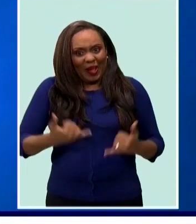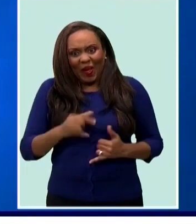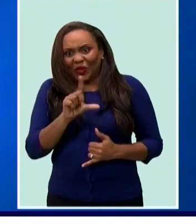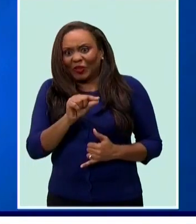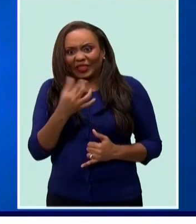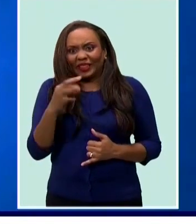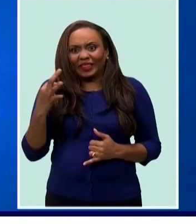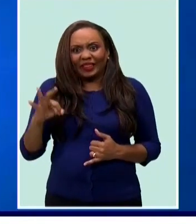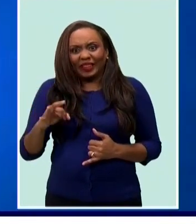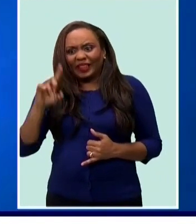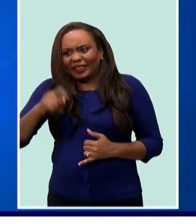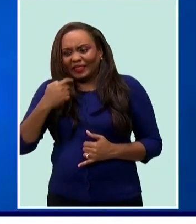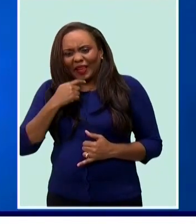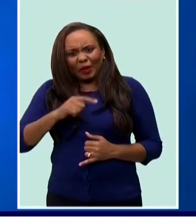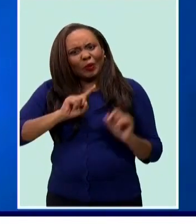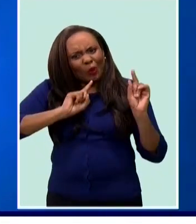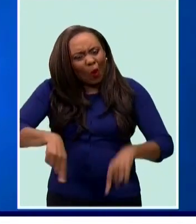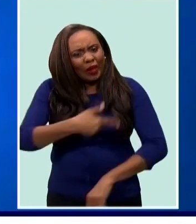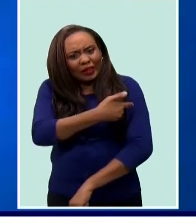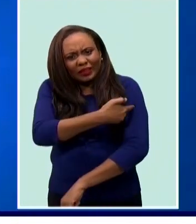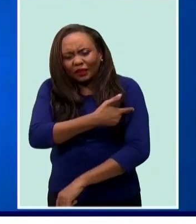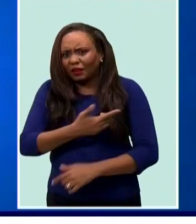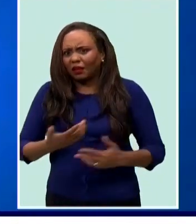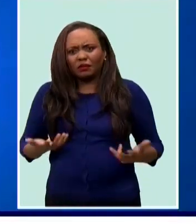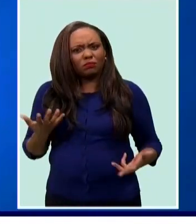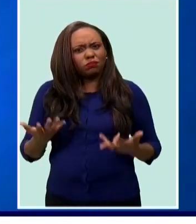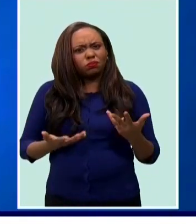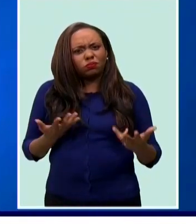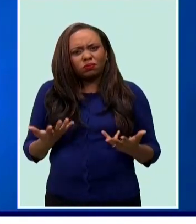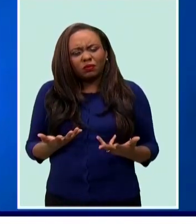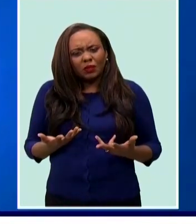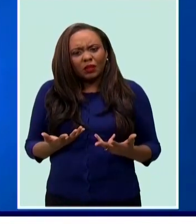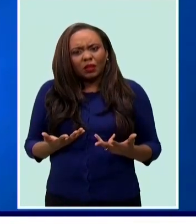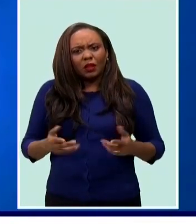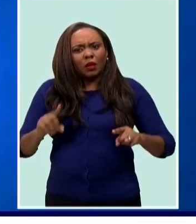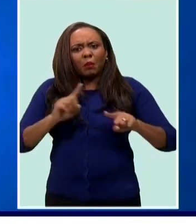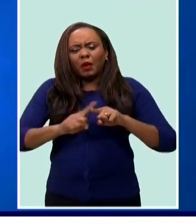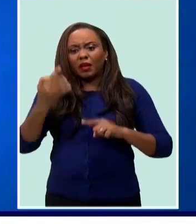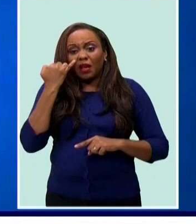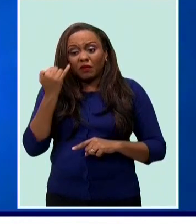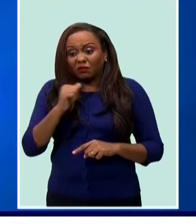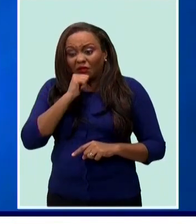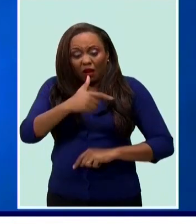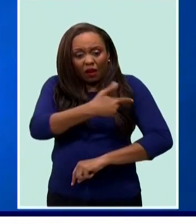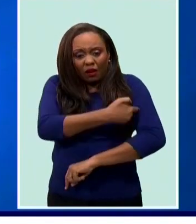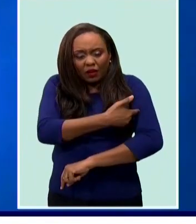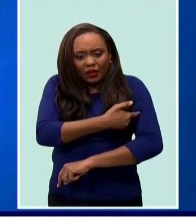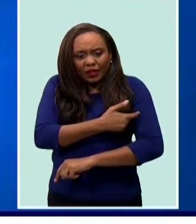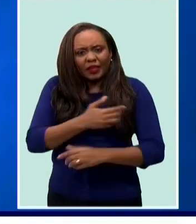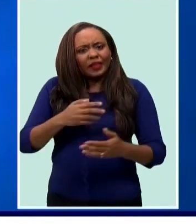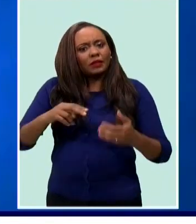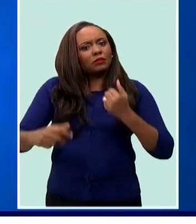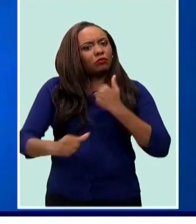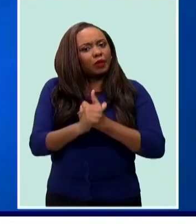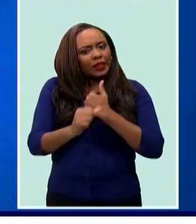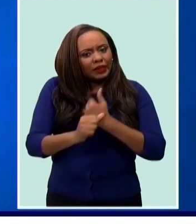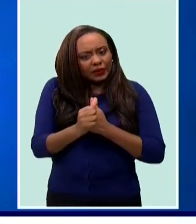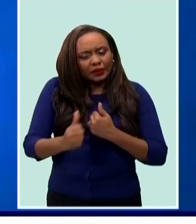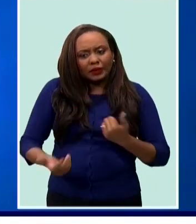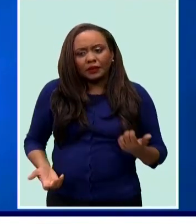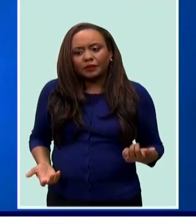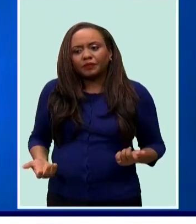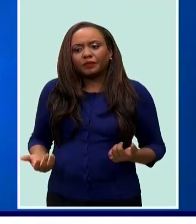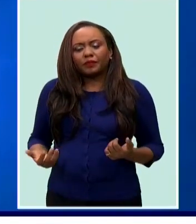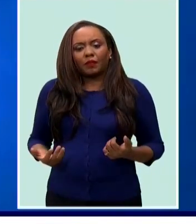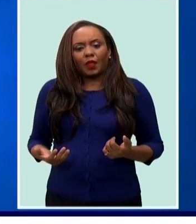But because of a small group of persons, they are putting the population at risk. So you have a small group of